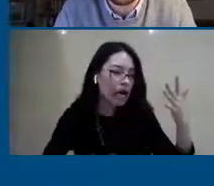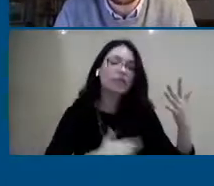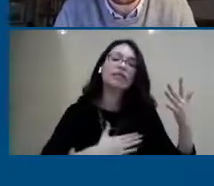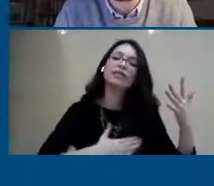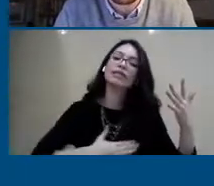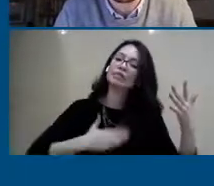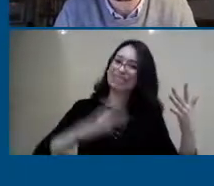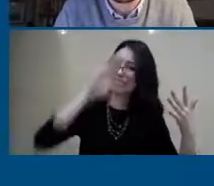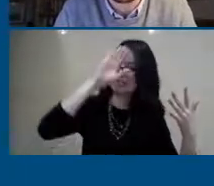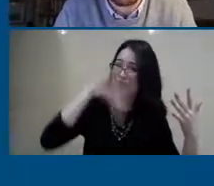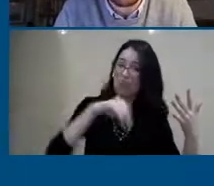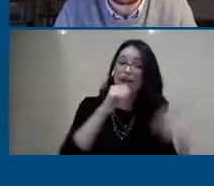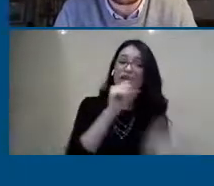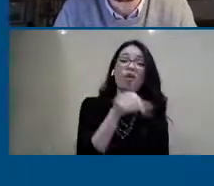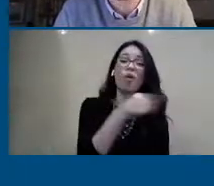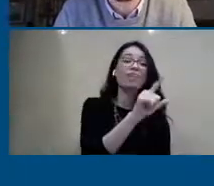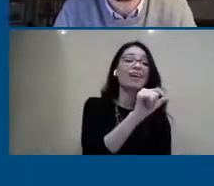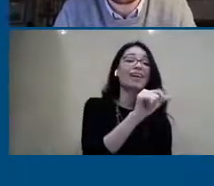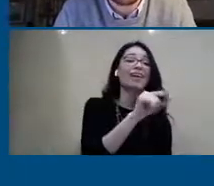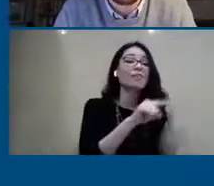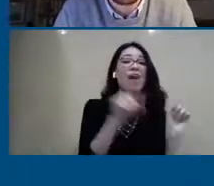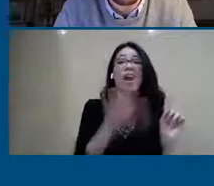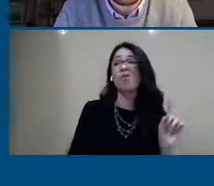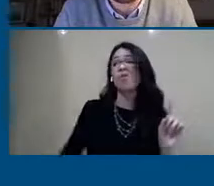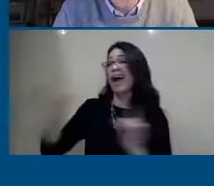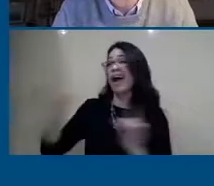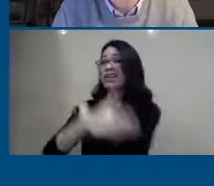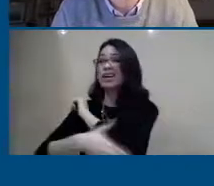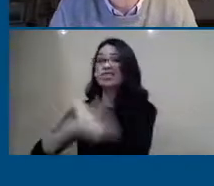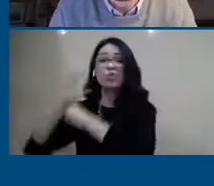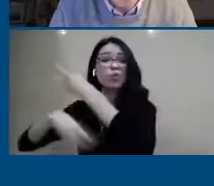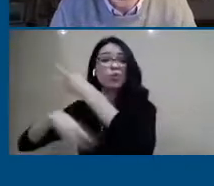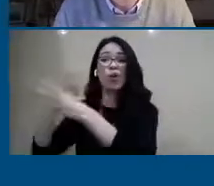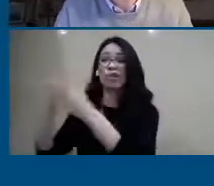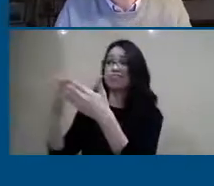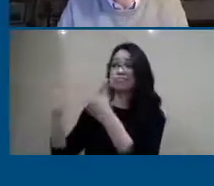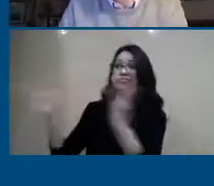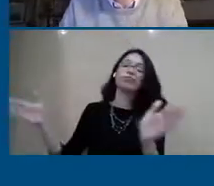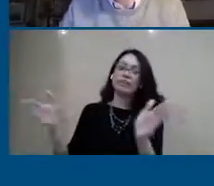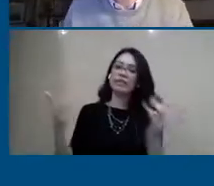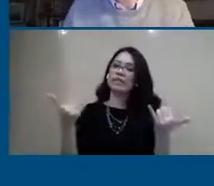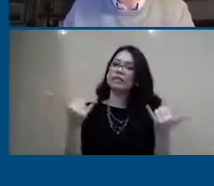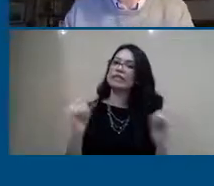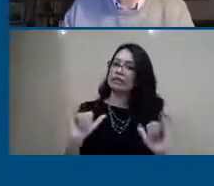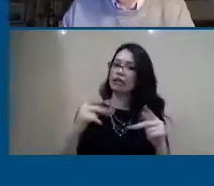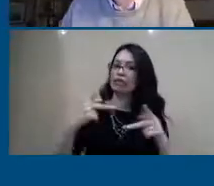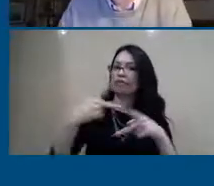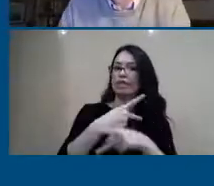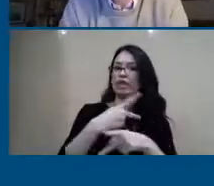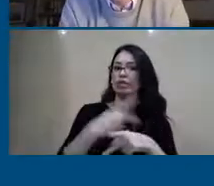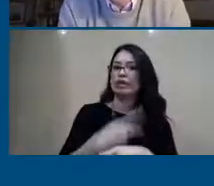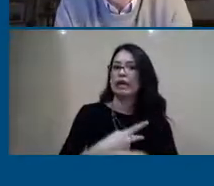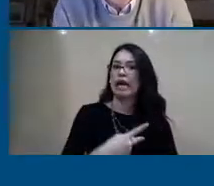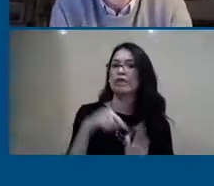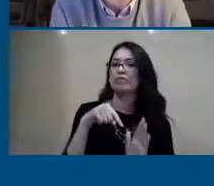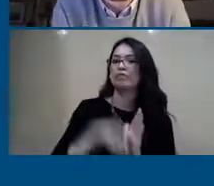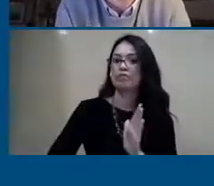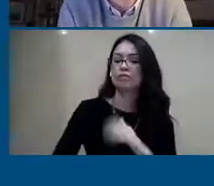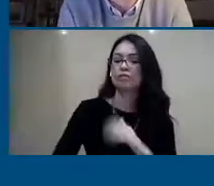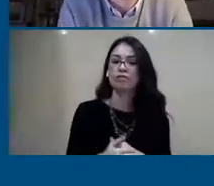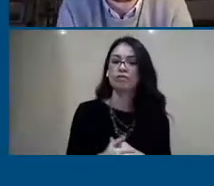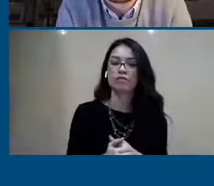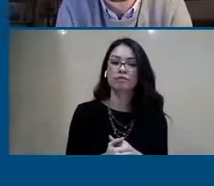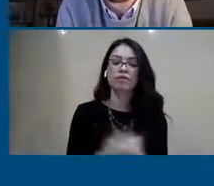but around the country and the world, as I'm sure you know, this is a work in progress. And there are many factors that are out of LA